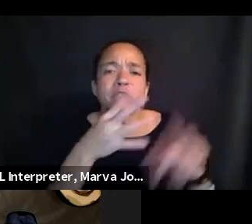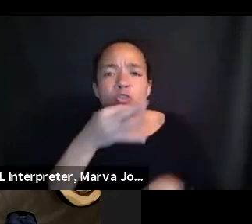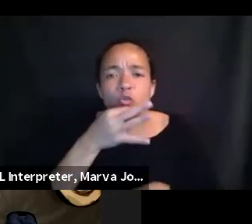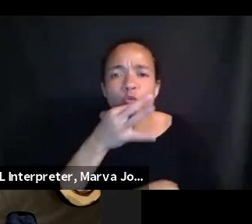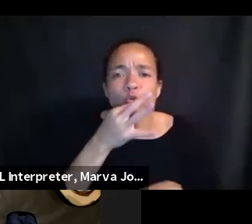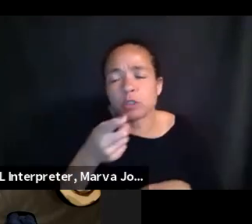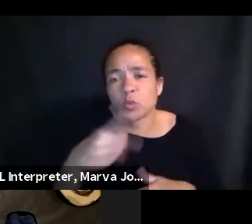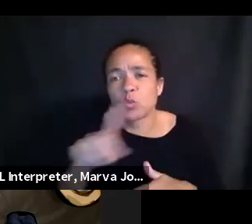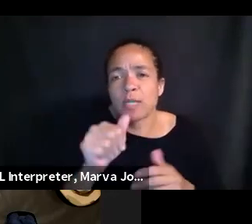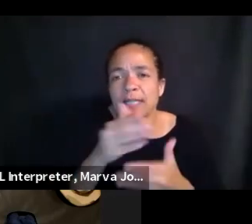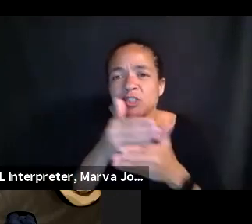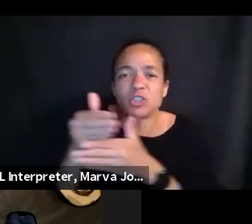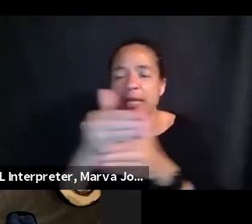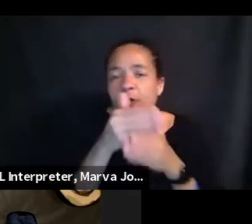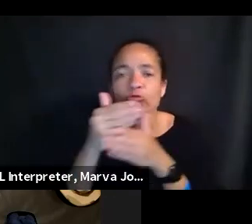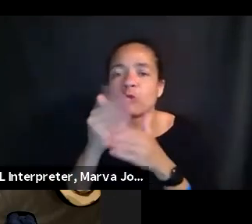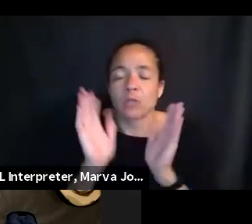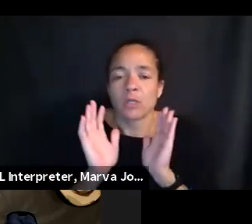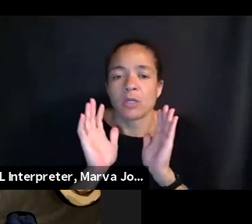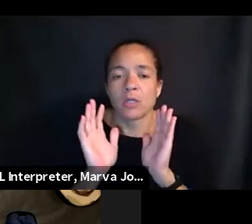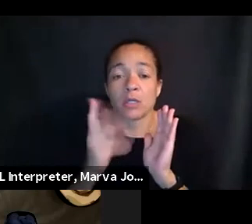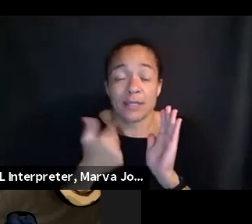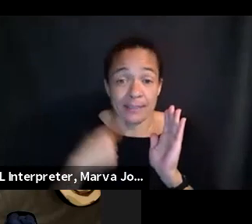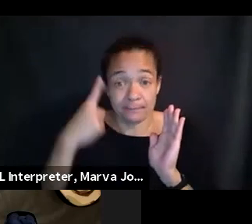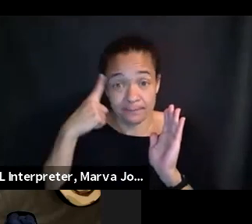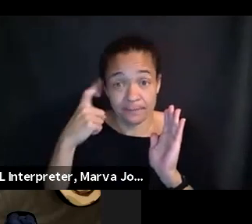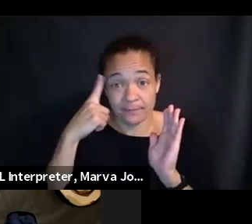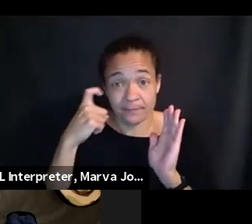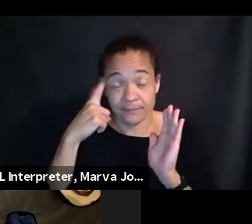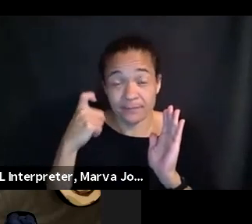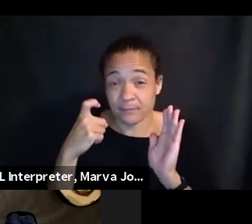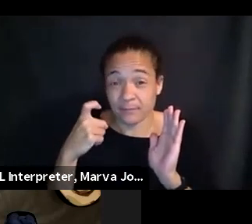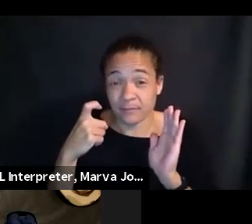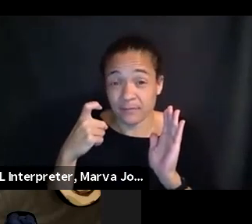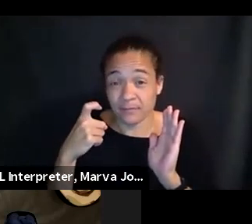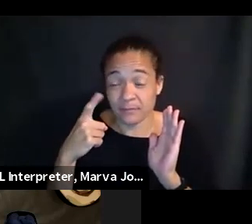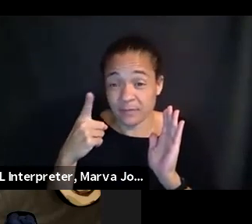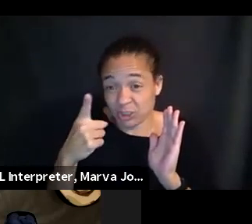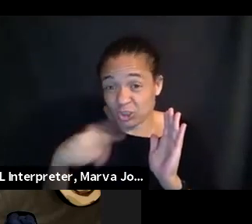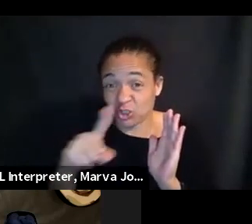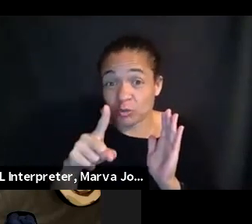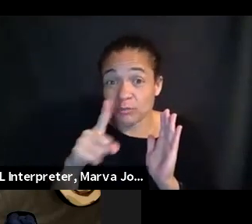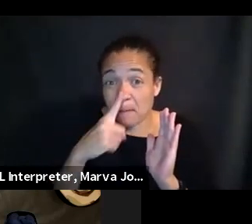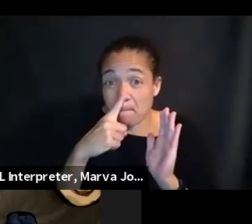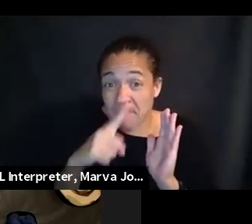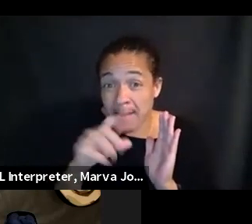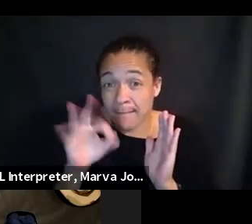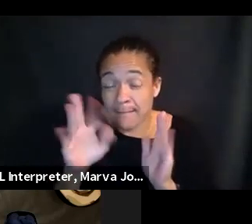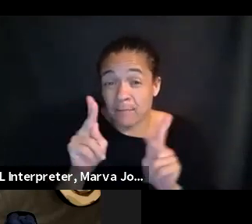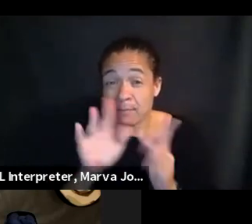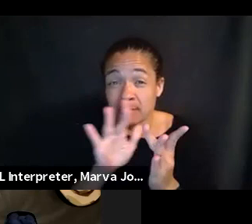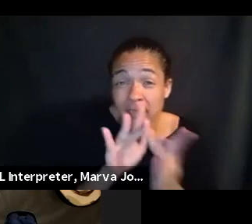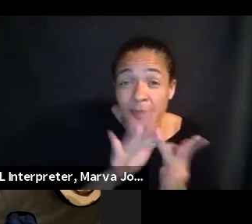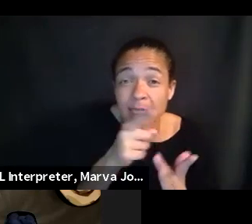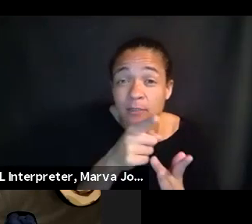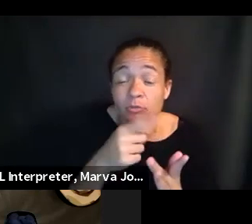you can share it out. And I suspect, are you all open to it? Karma, I'm going to include you here. Do you all mind if people reach out and ask a few questions